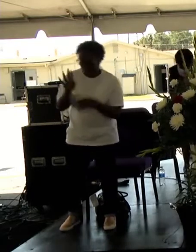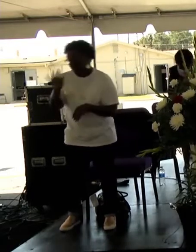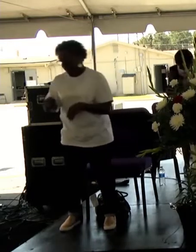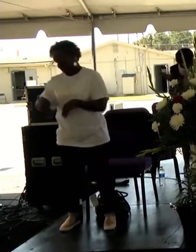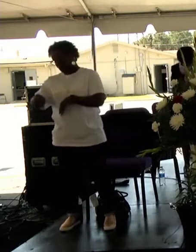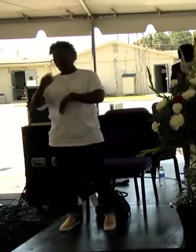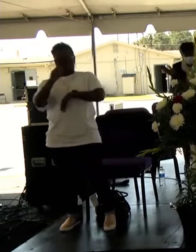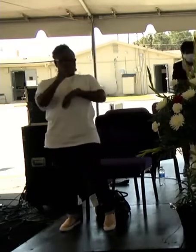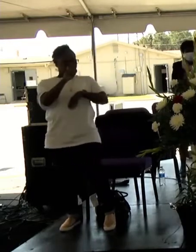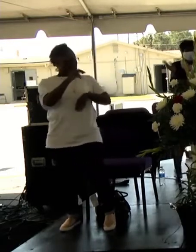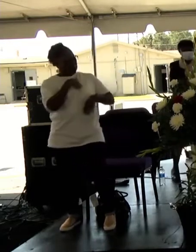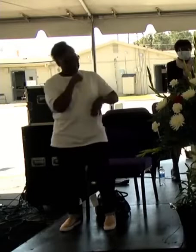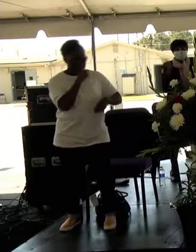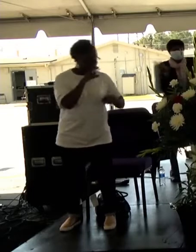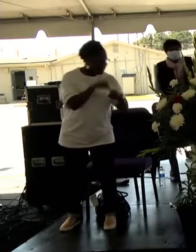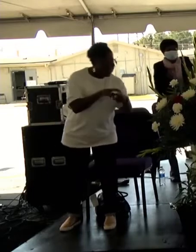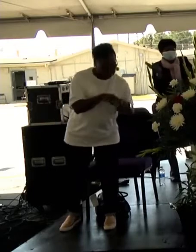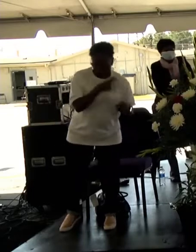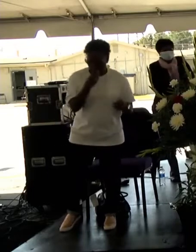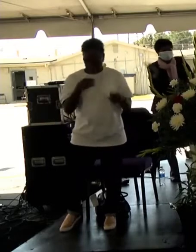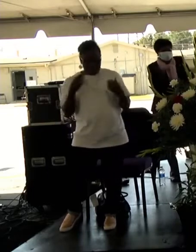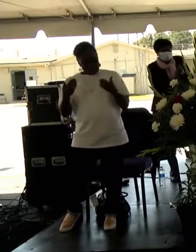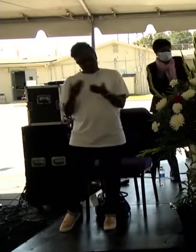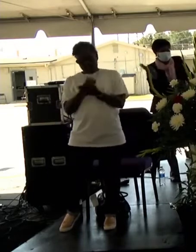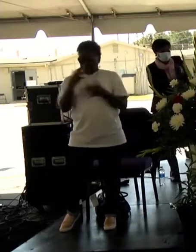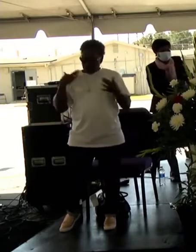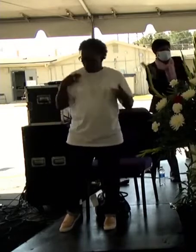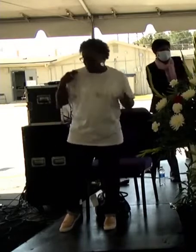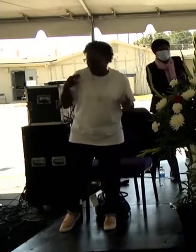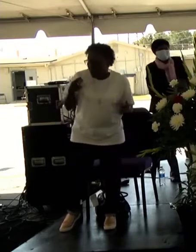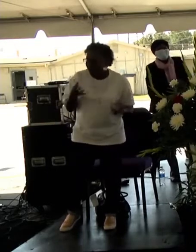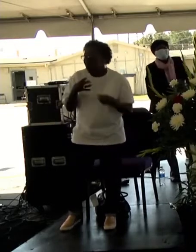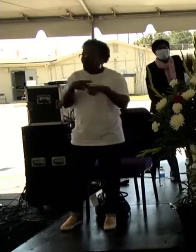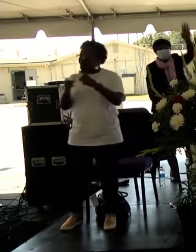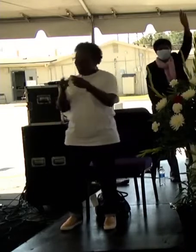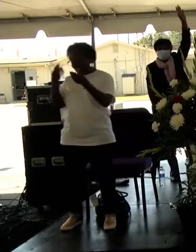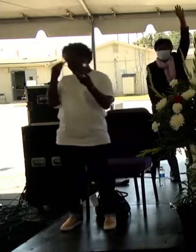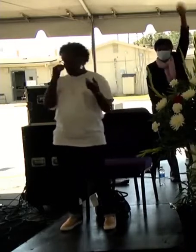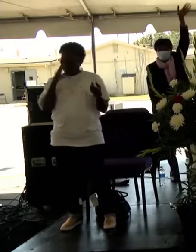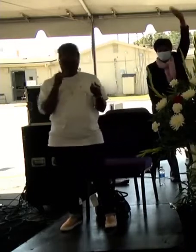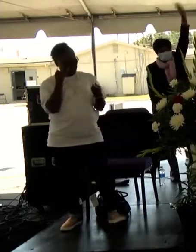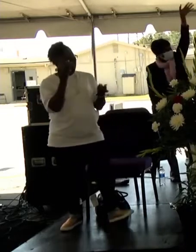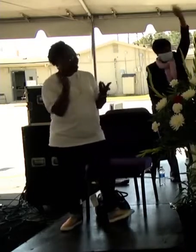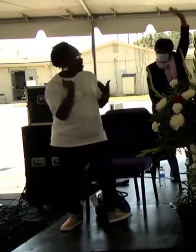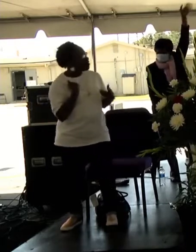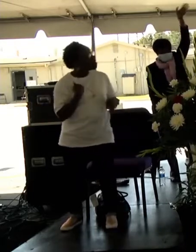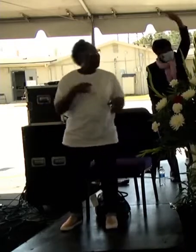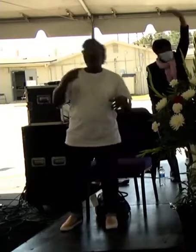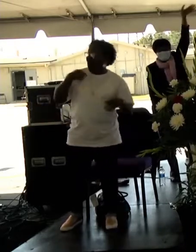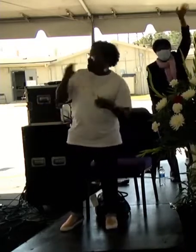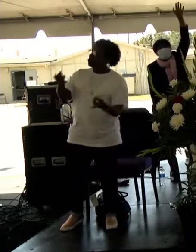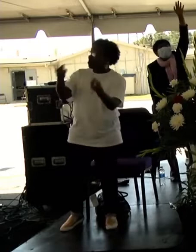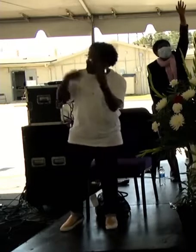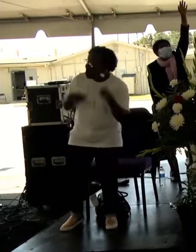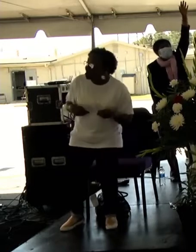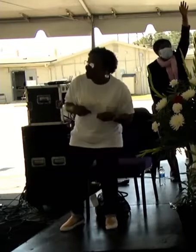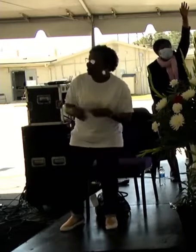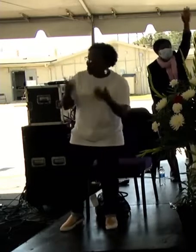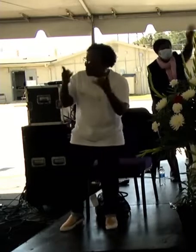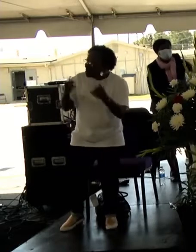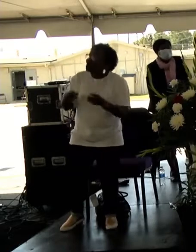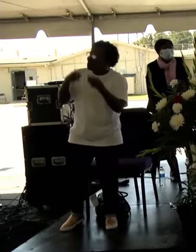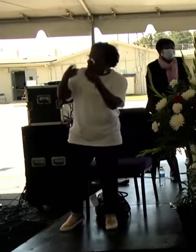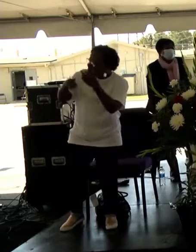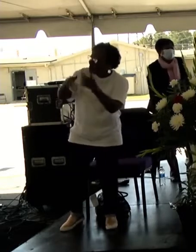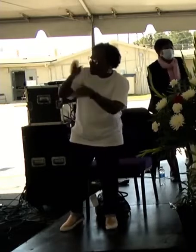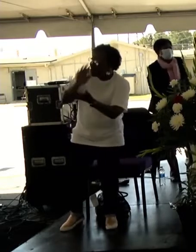out there in that hot tent. I wouldn't sit out there and mess up my new clothes. But how many care? No, I didn't care if I had to wear a Speedo out here. I was coming out to